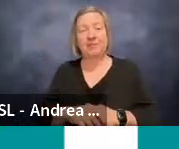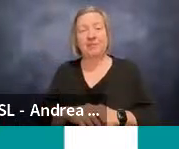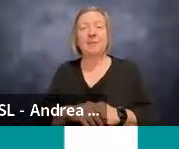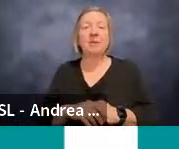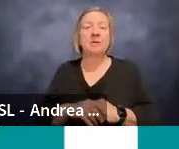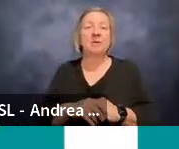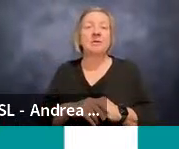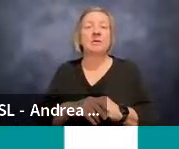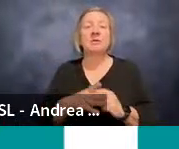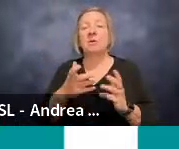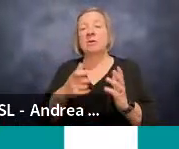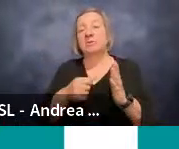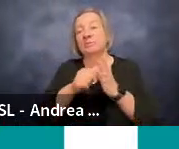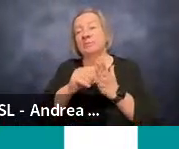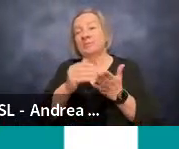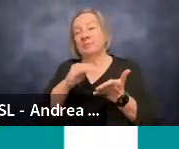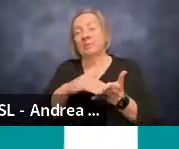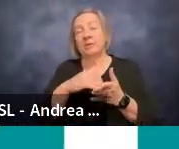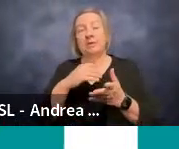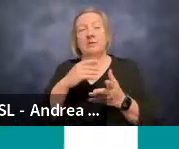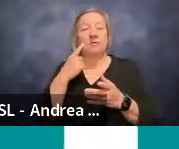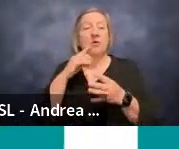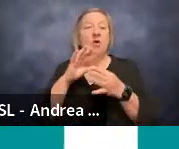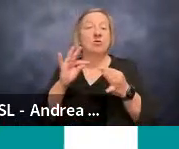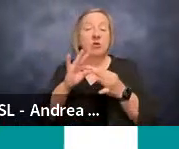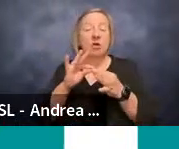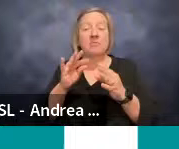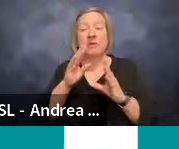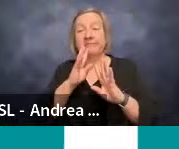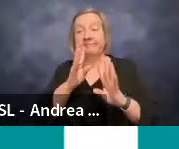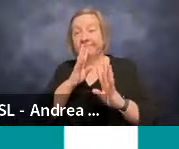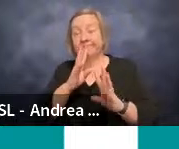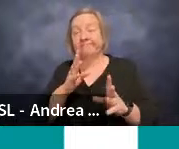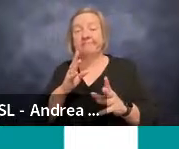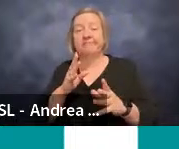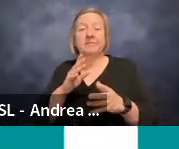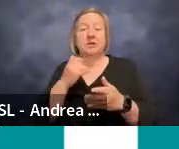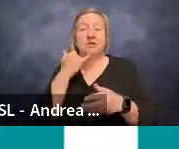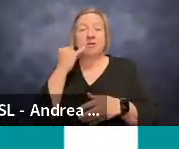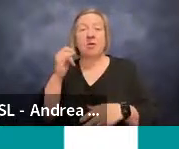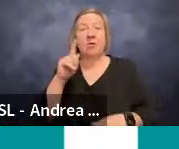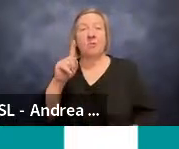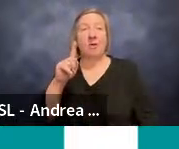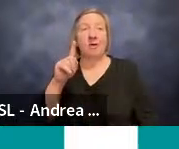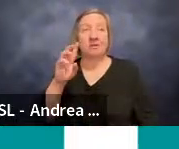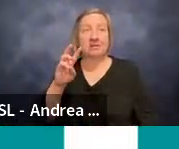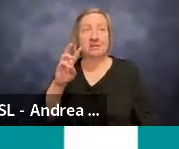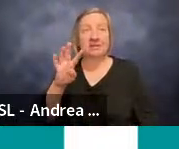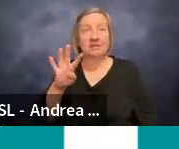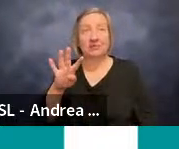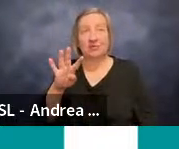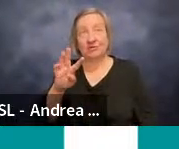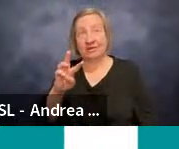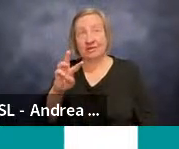Just to reiterate again, to make a verbal comment, we ask that you dial